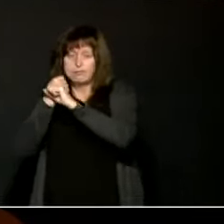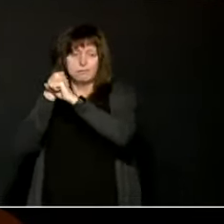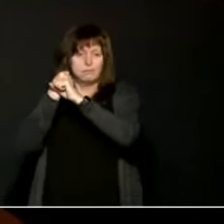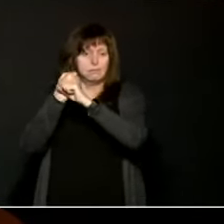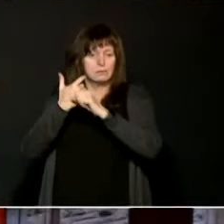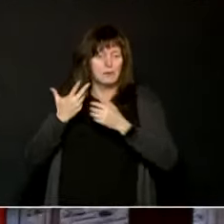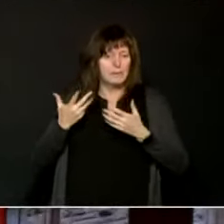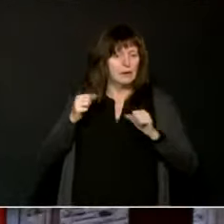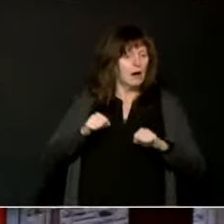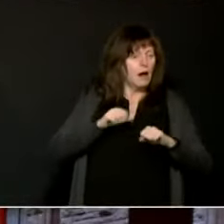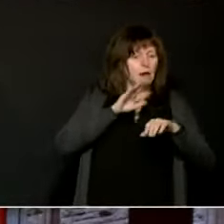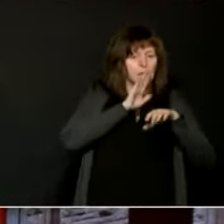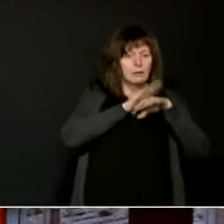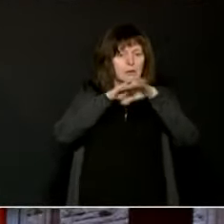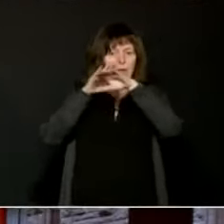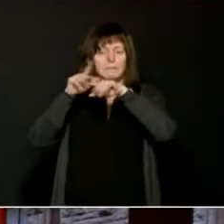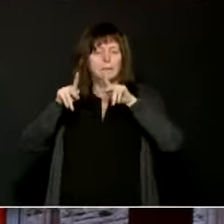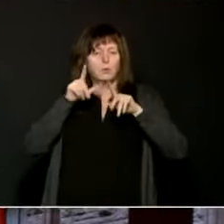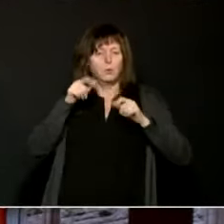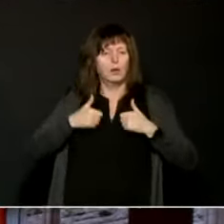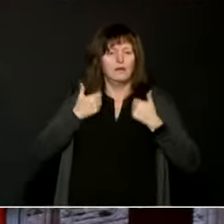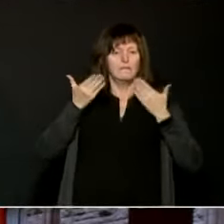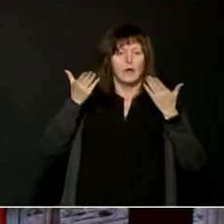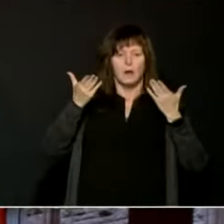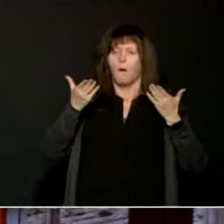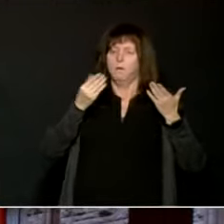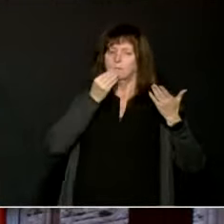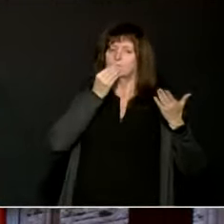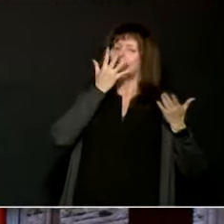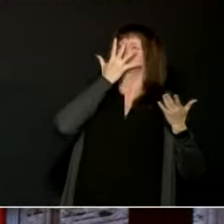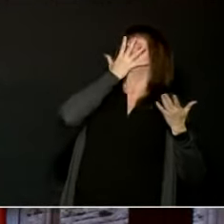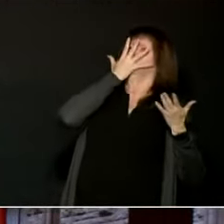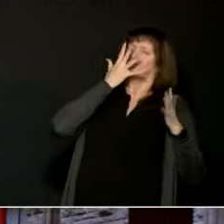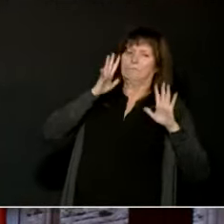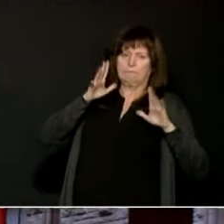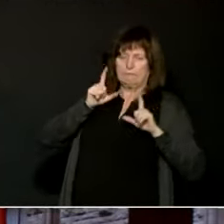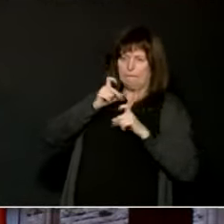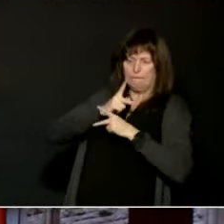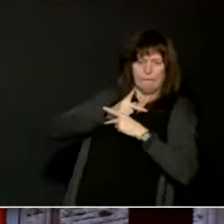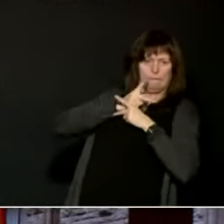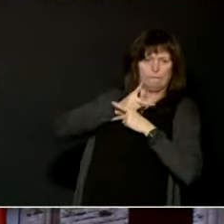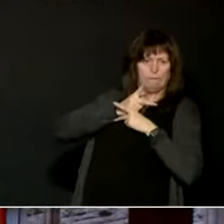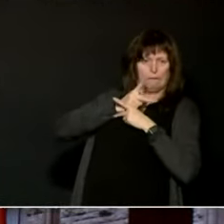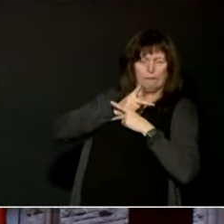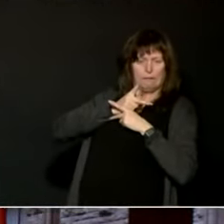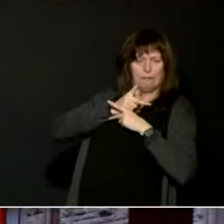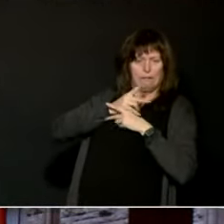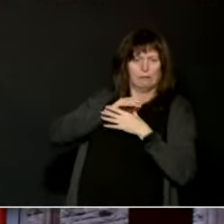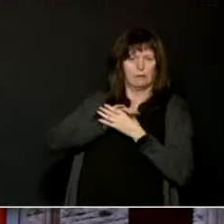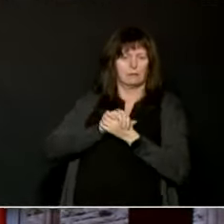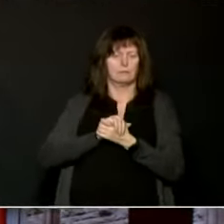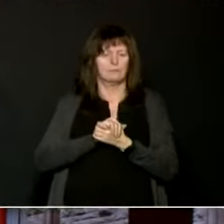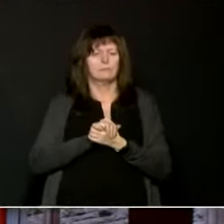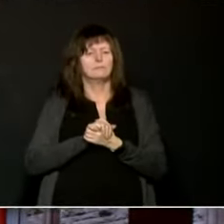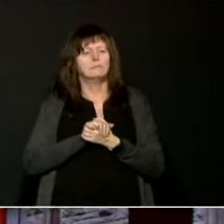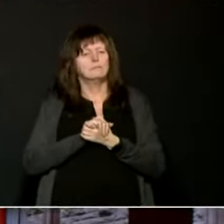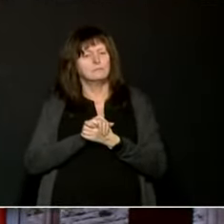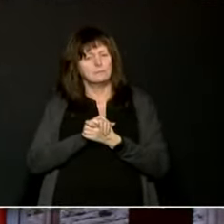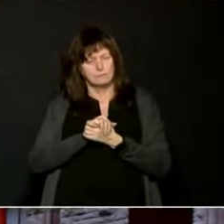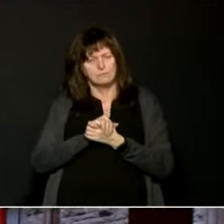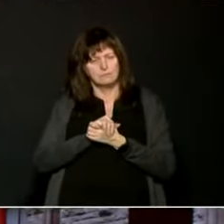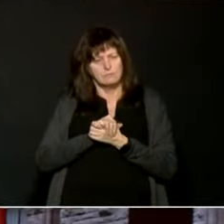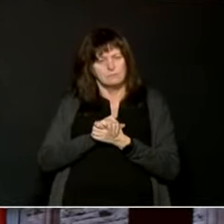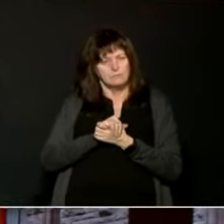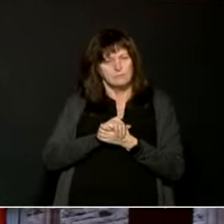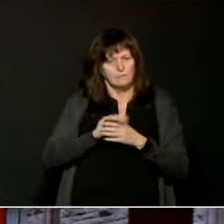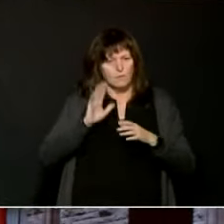precautions? Well, I mean, we're looking at the data. We get it updated. We're going to be looking at it again